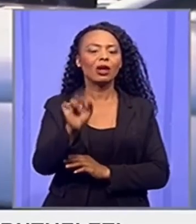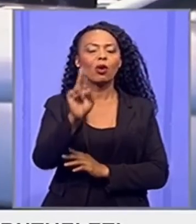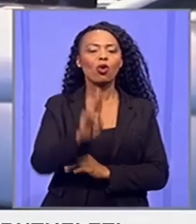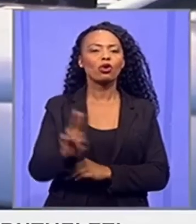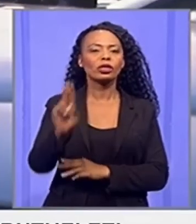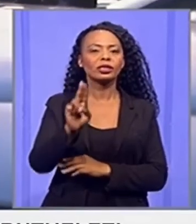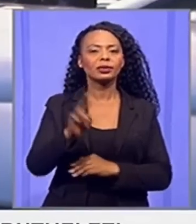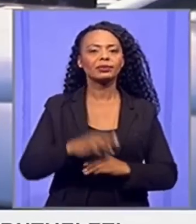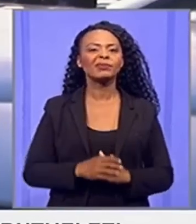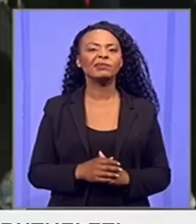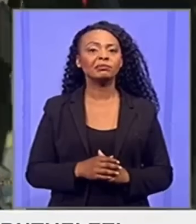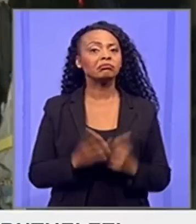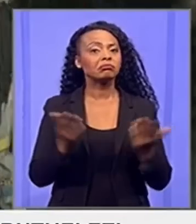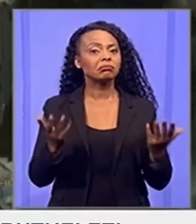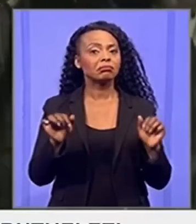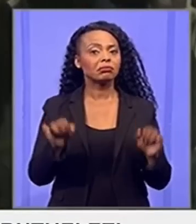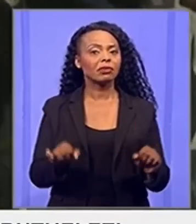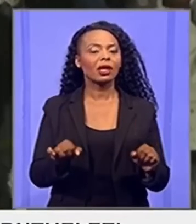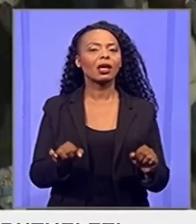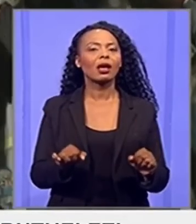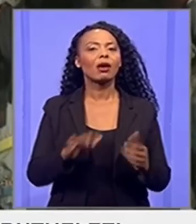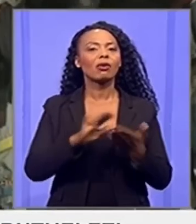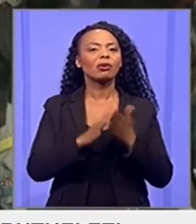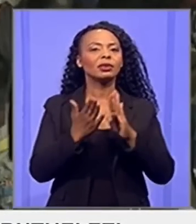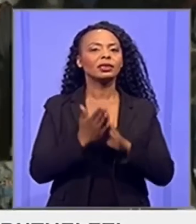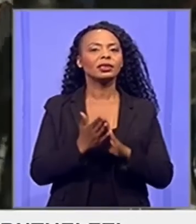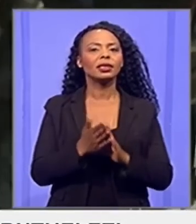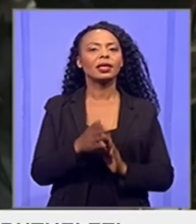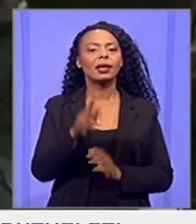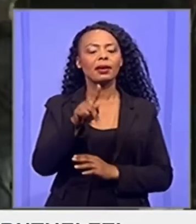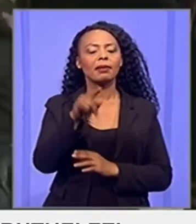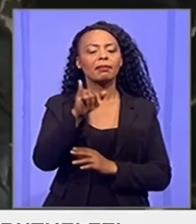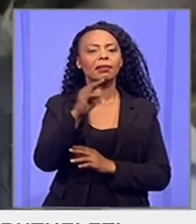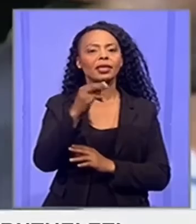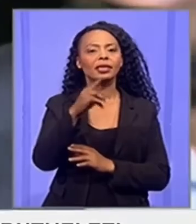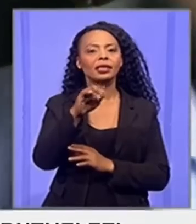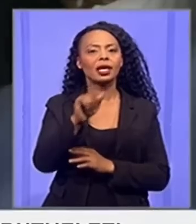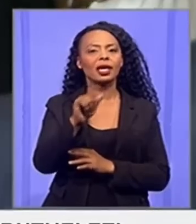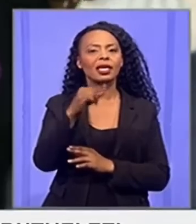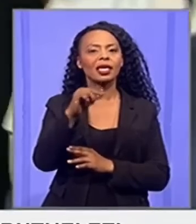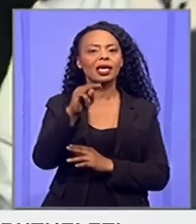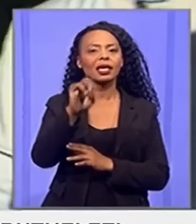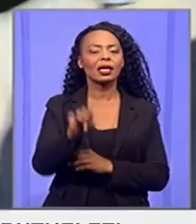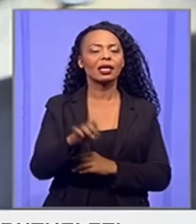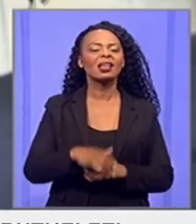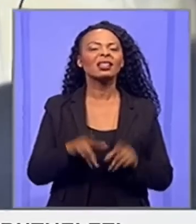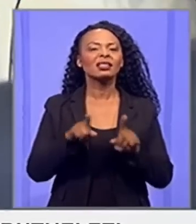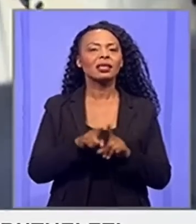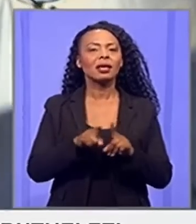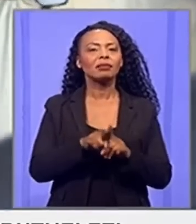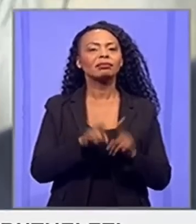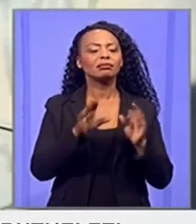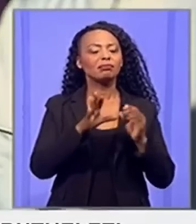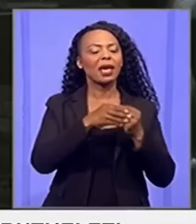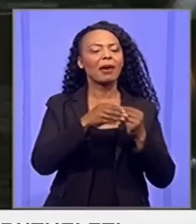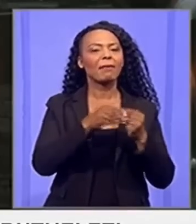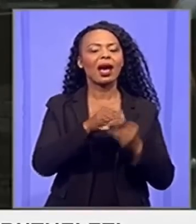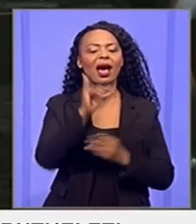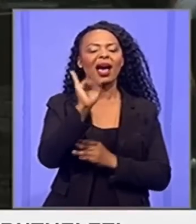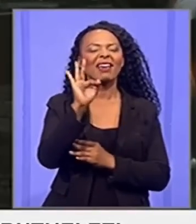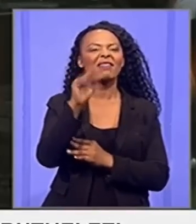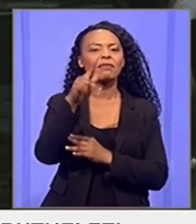Olundi bogolosegolo mo motseng ono wa ga Phindangene mme gape le bone ba emanokeng ba lekoko la gagwe la